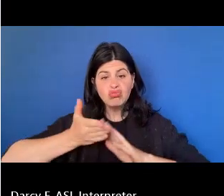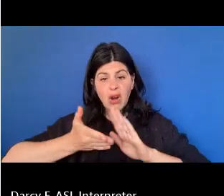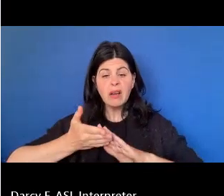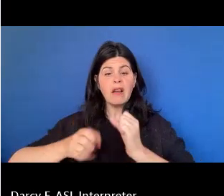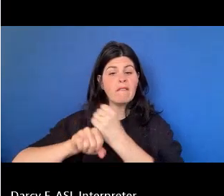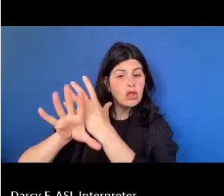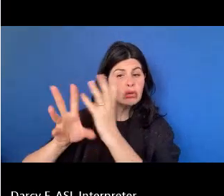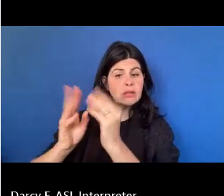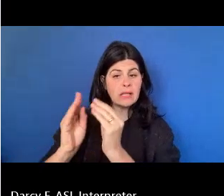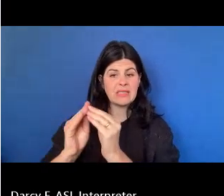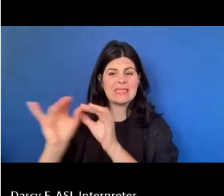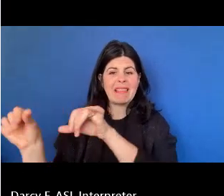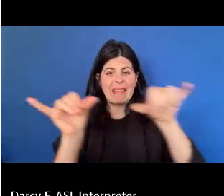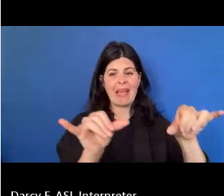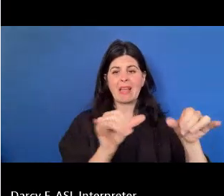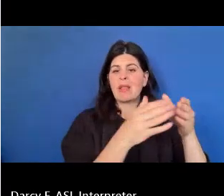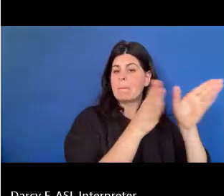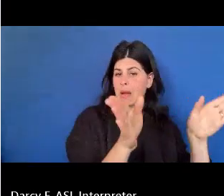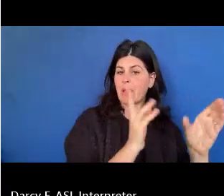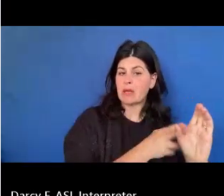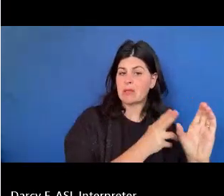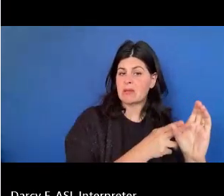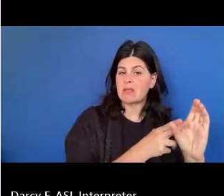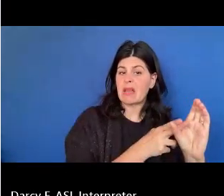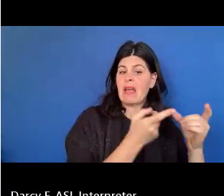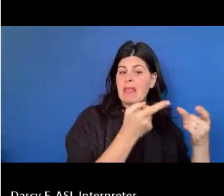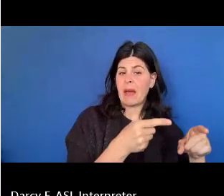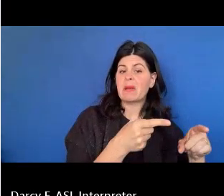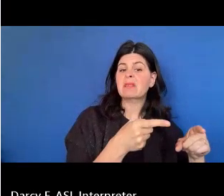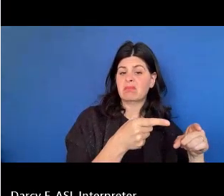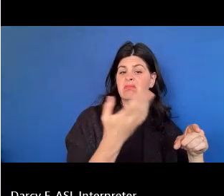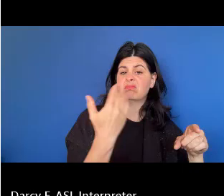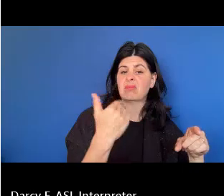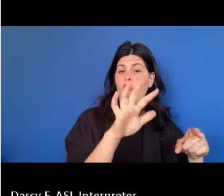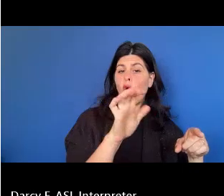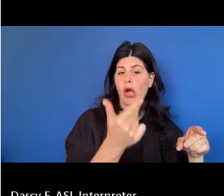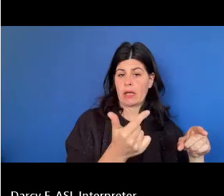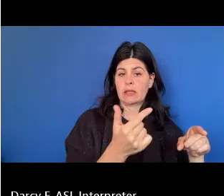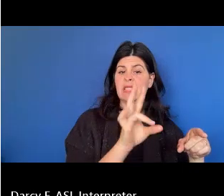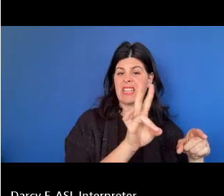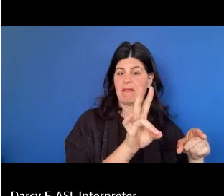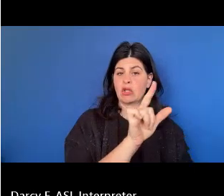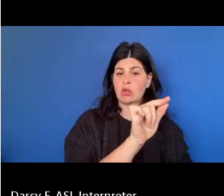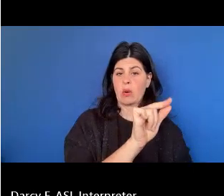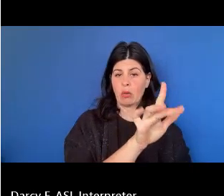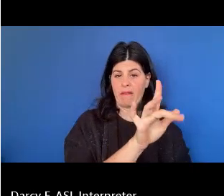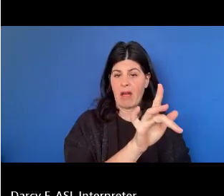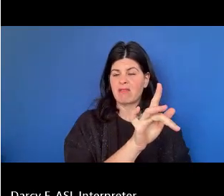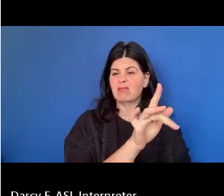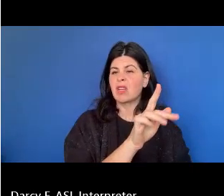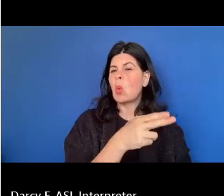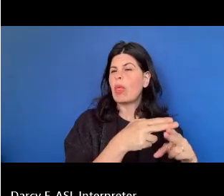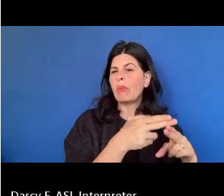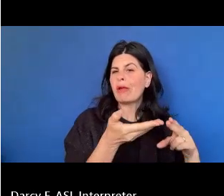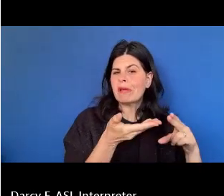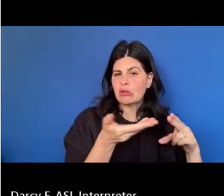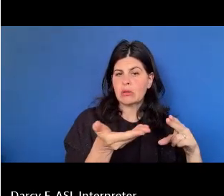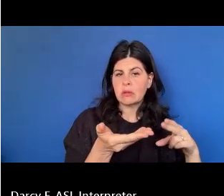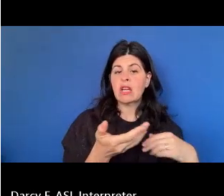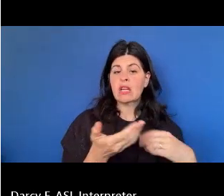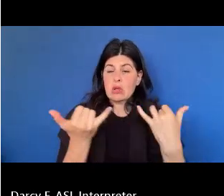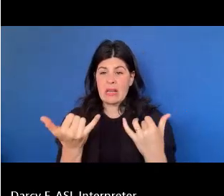with a brief introduction and opportunities for public comment. Accordingly, the remainder of our brief